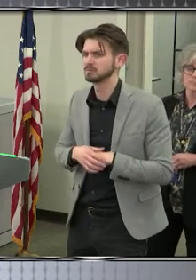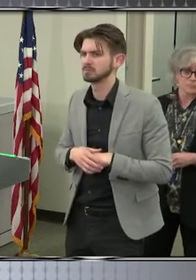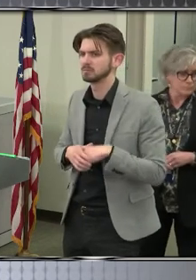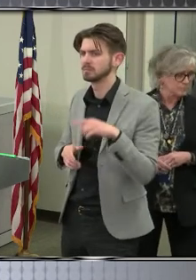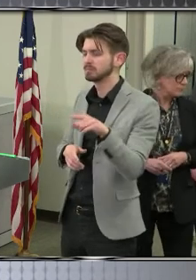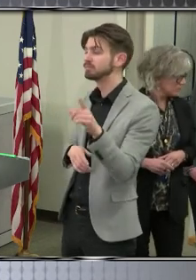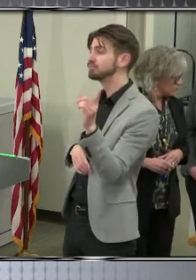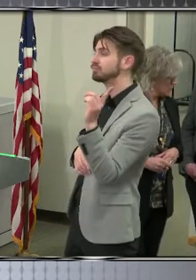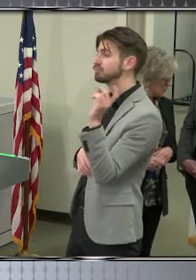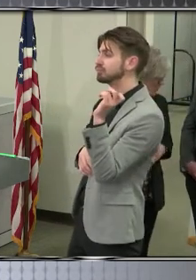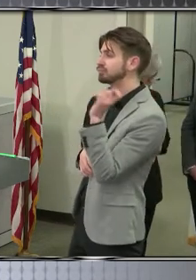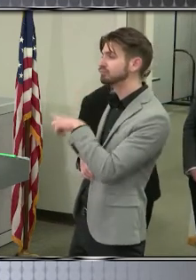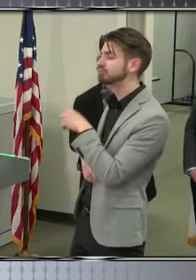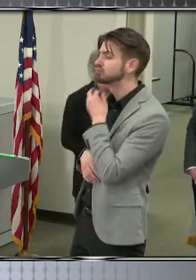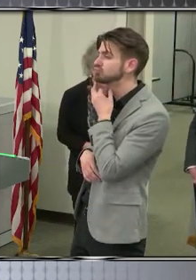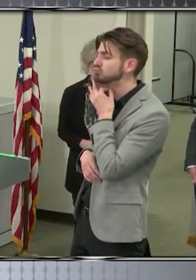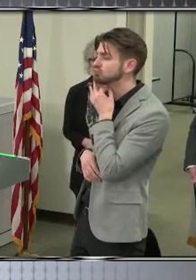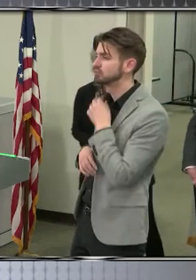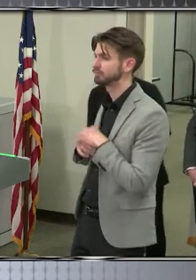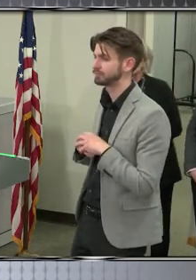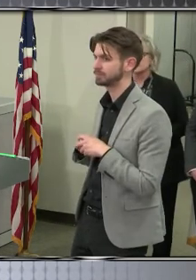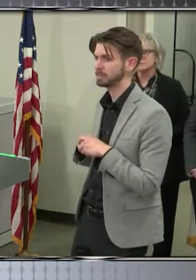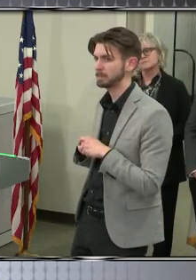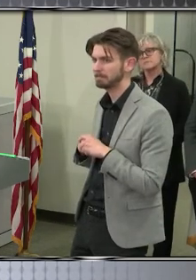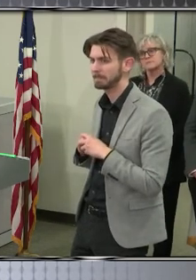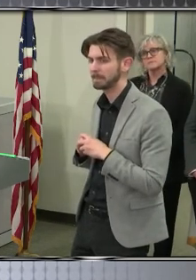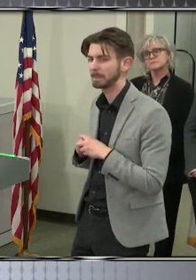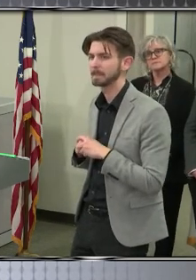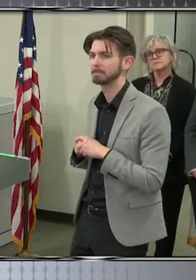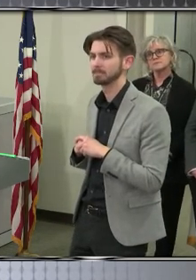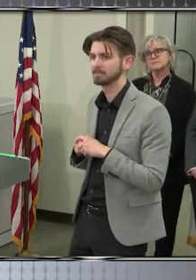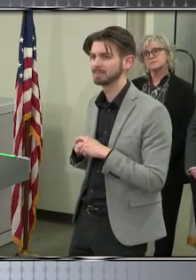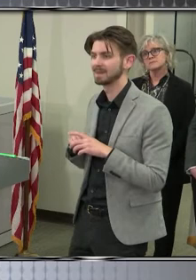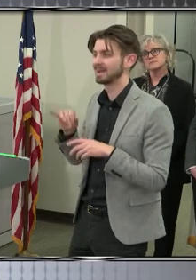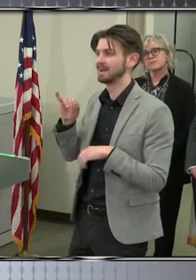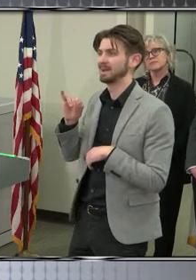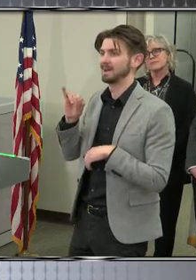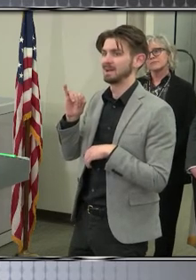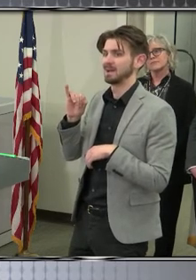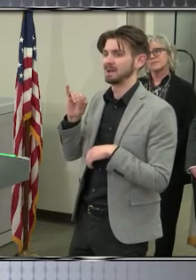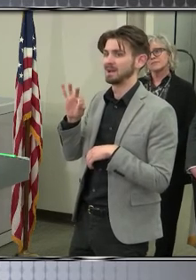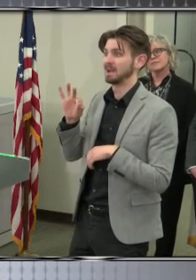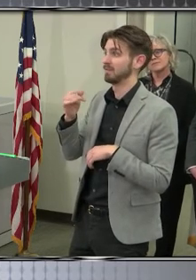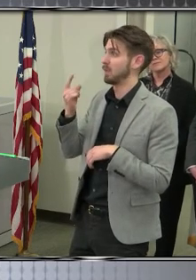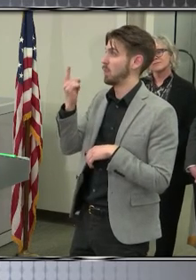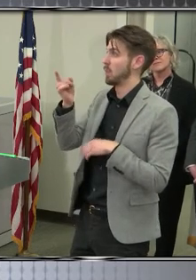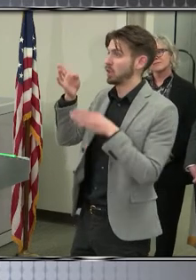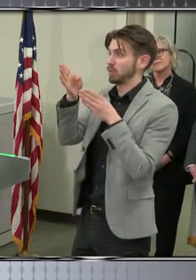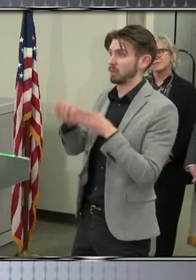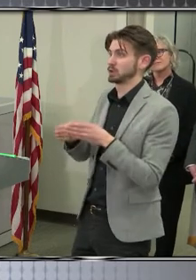wrong idea here, but what happens if we have that one case that shows up in town?